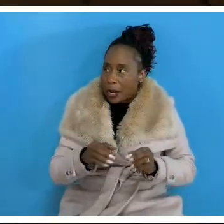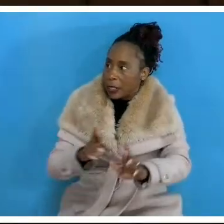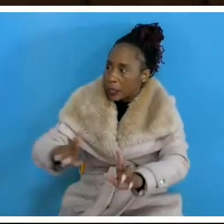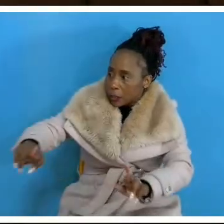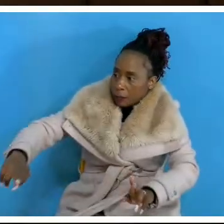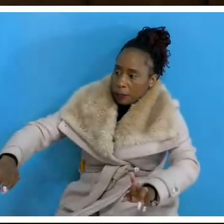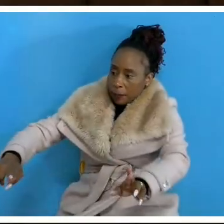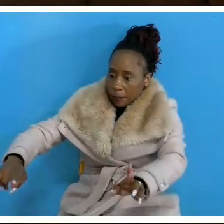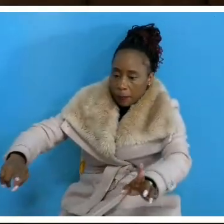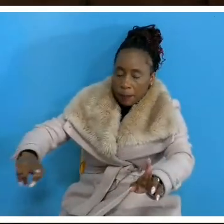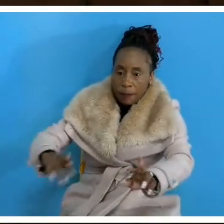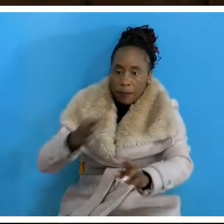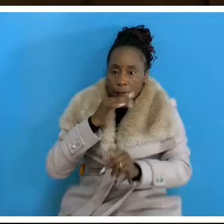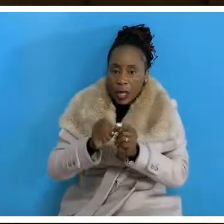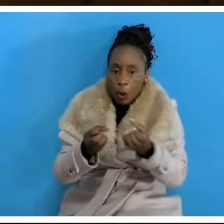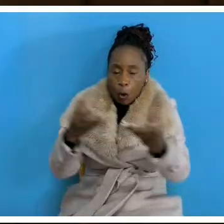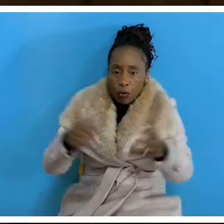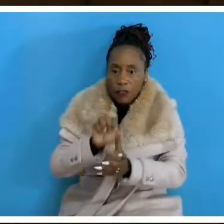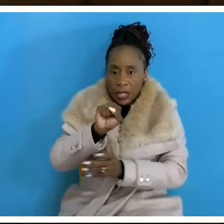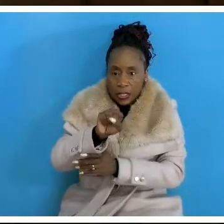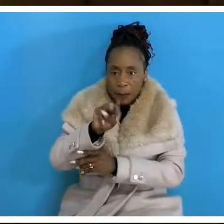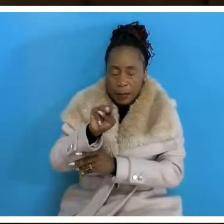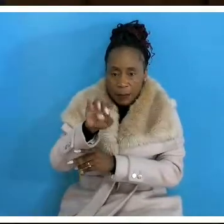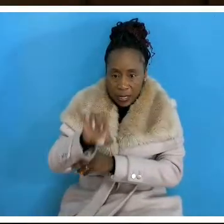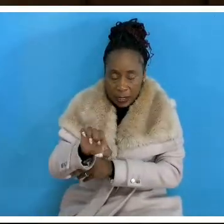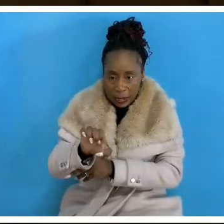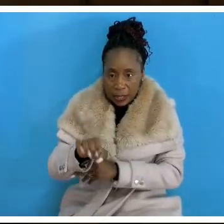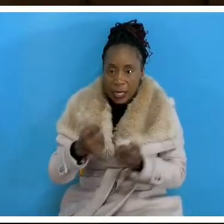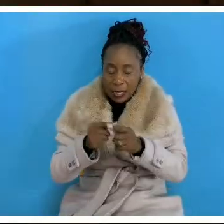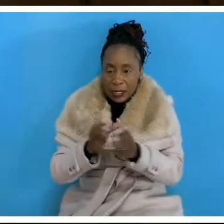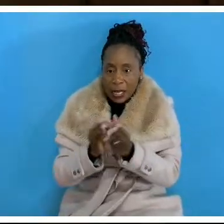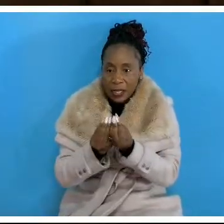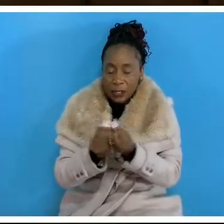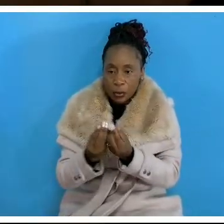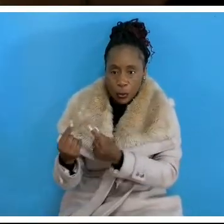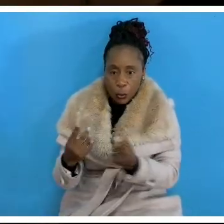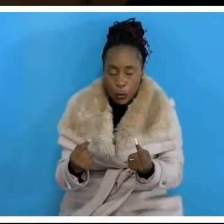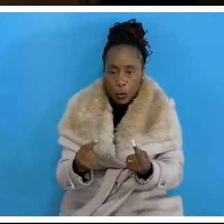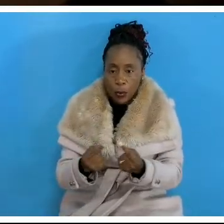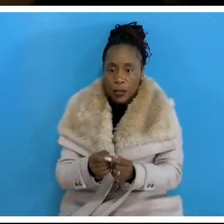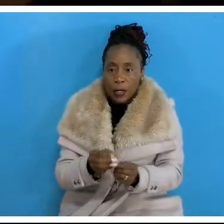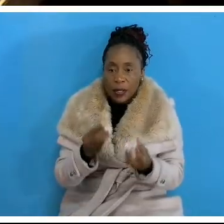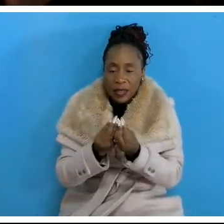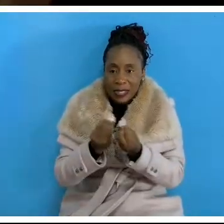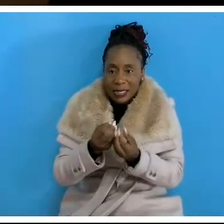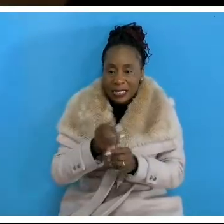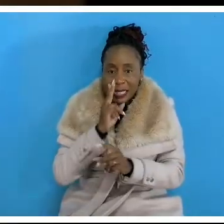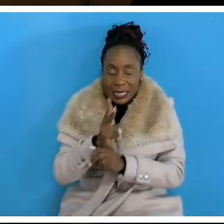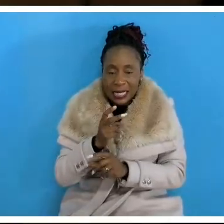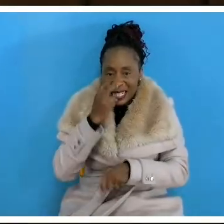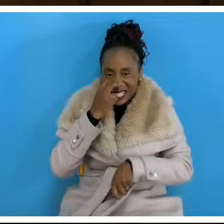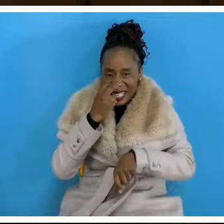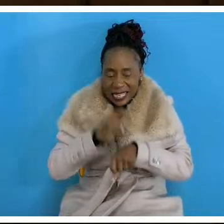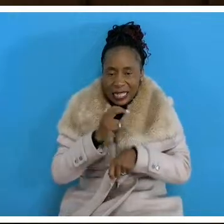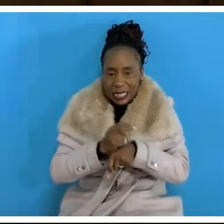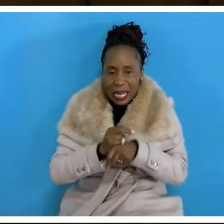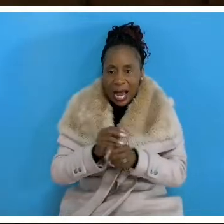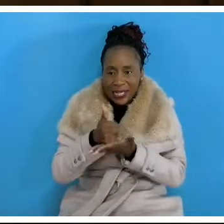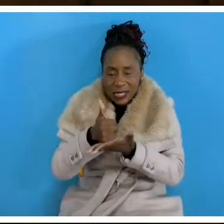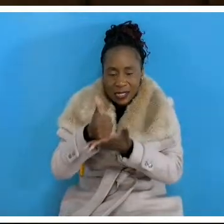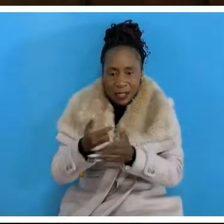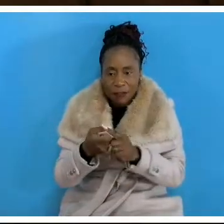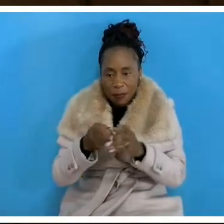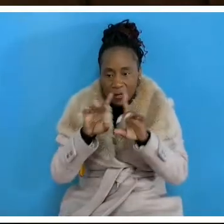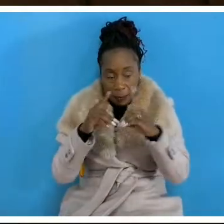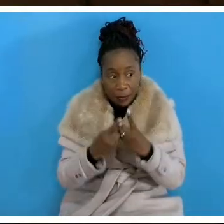a lot of the SMMEs this is the face that they would actually see when they need assistance in the